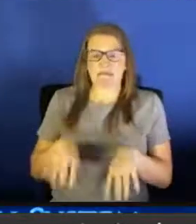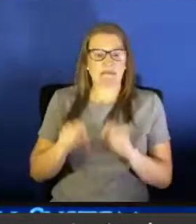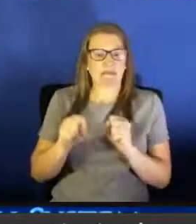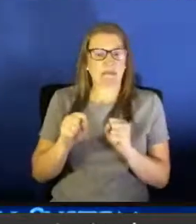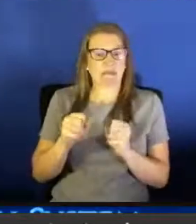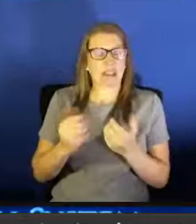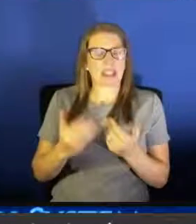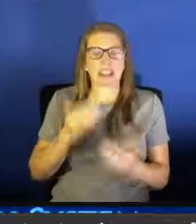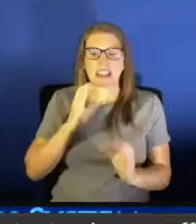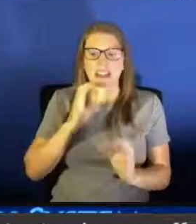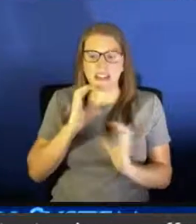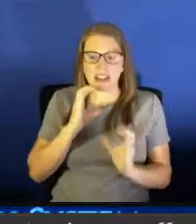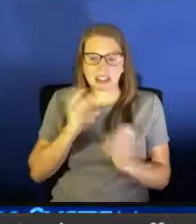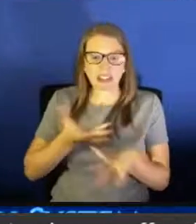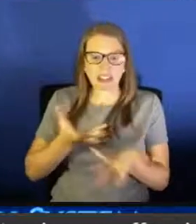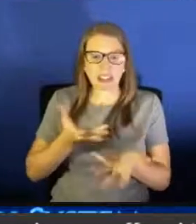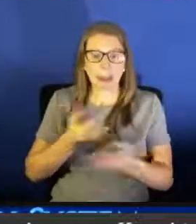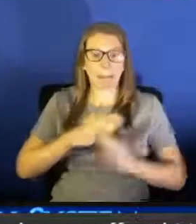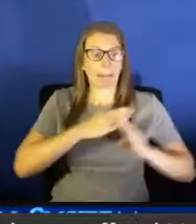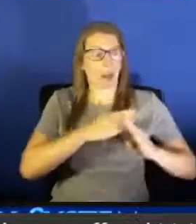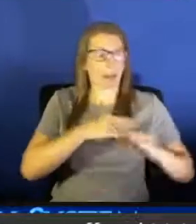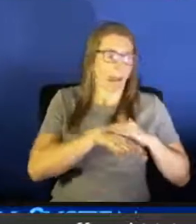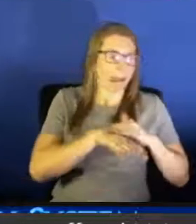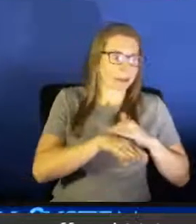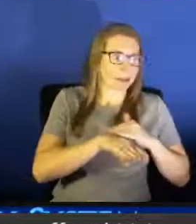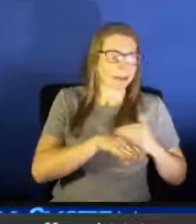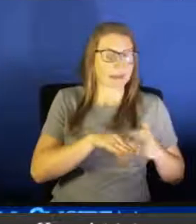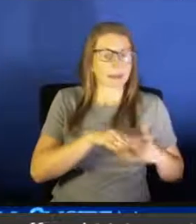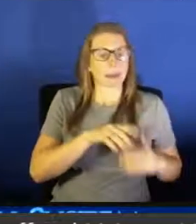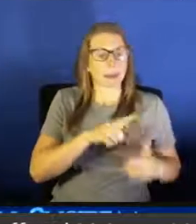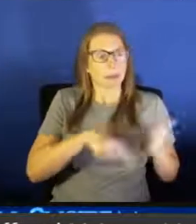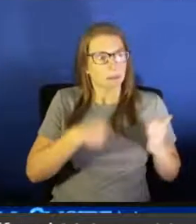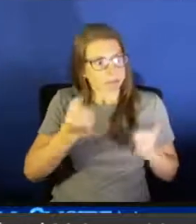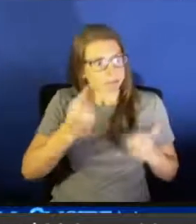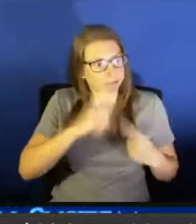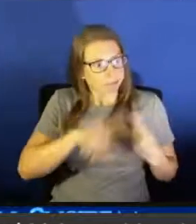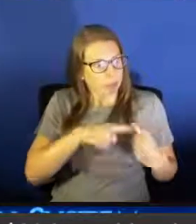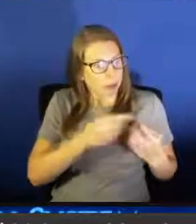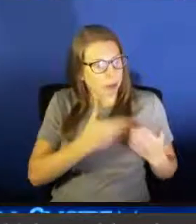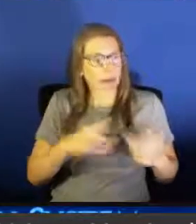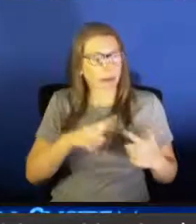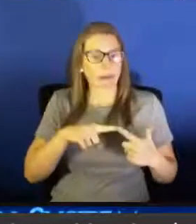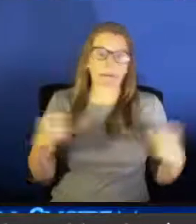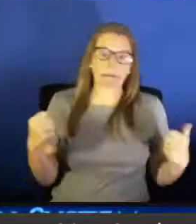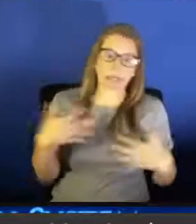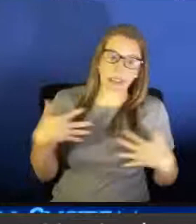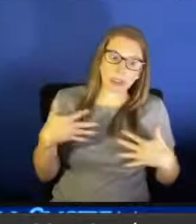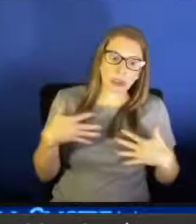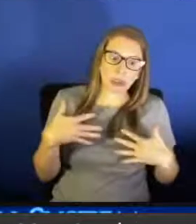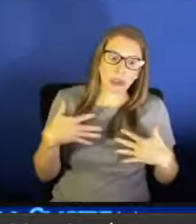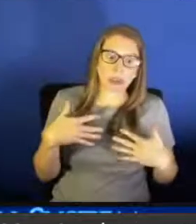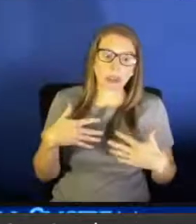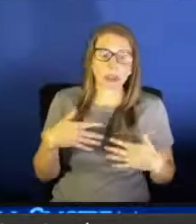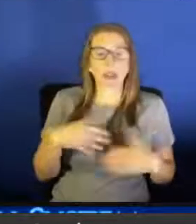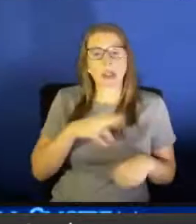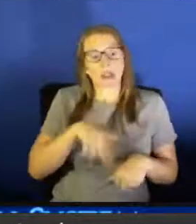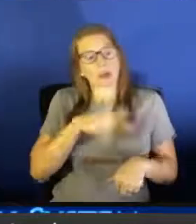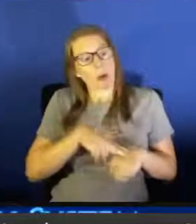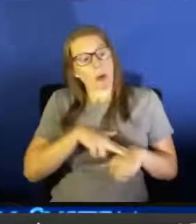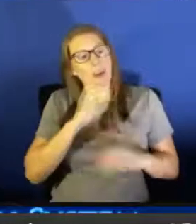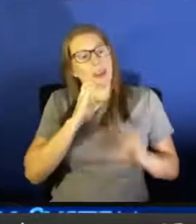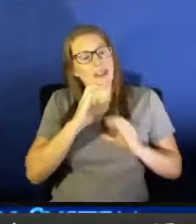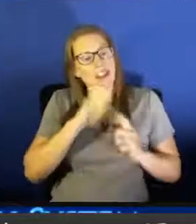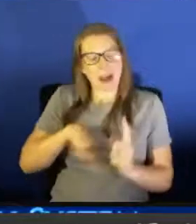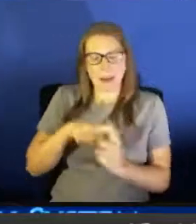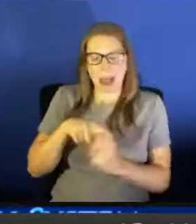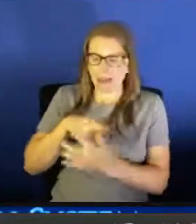There are a lot of barriers like access, like what we understand about things, fear. Just having a normal conversation about these issues